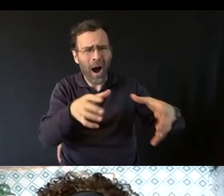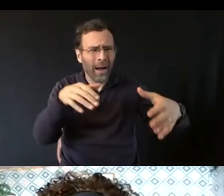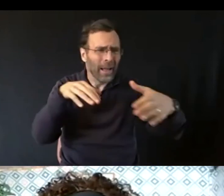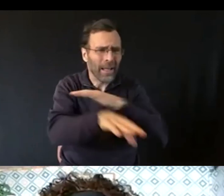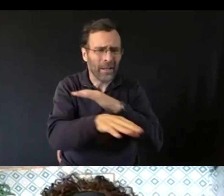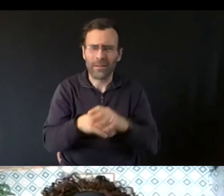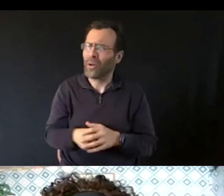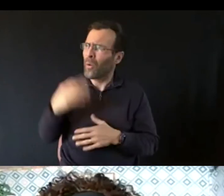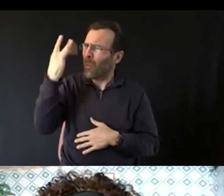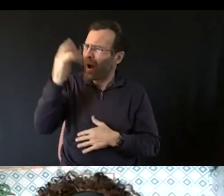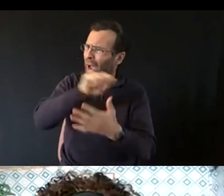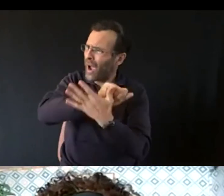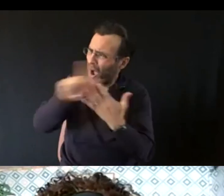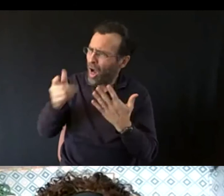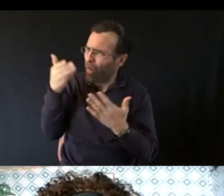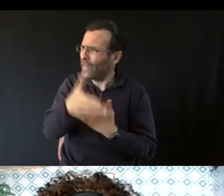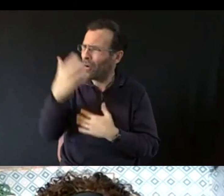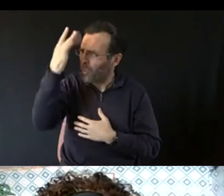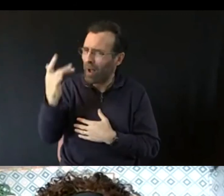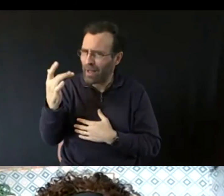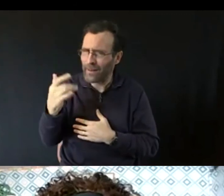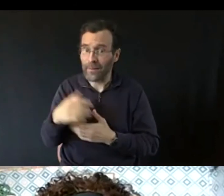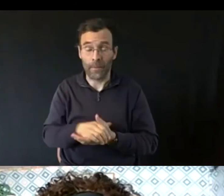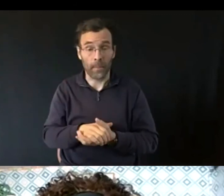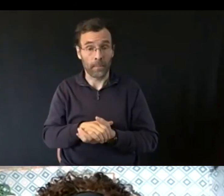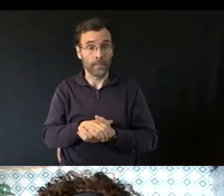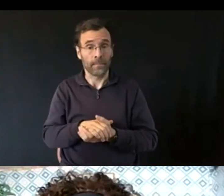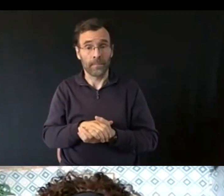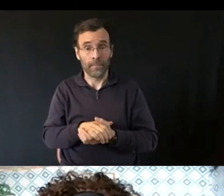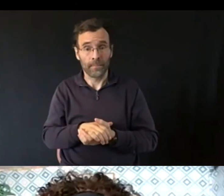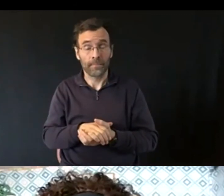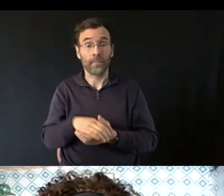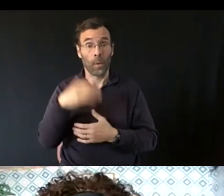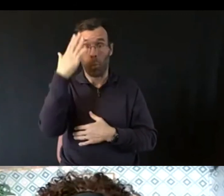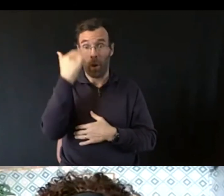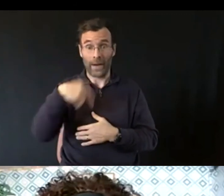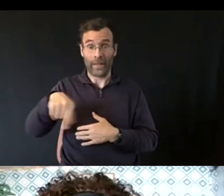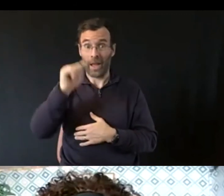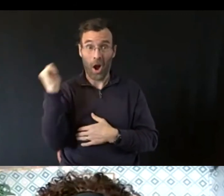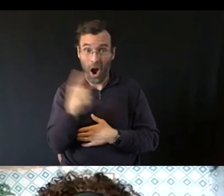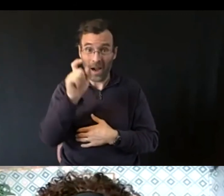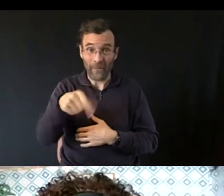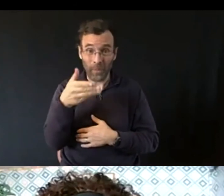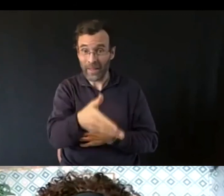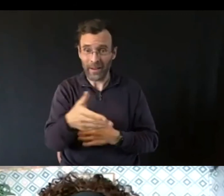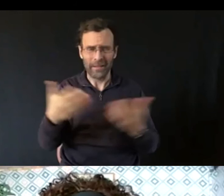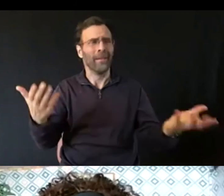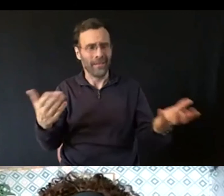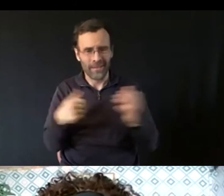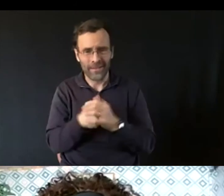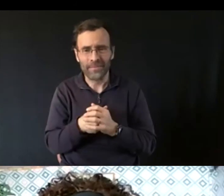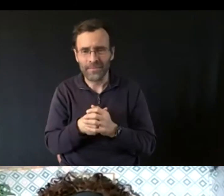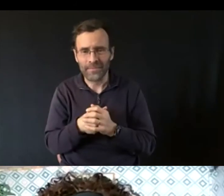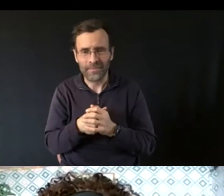to be there? You know, so it was like, you know, like, why do they all have to be there? He was just like, you know,